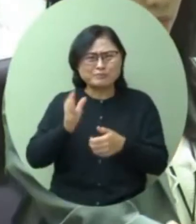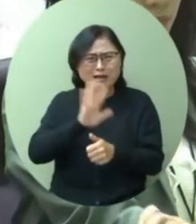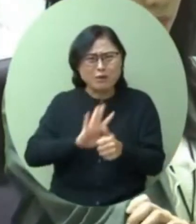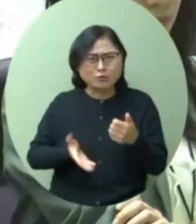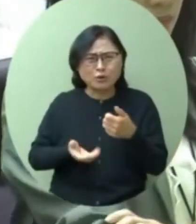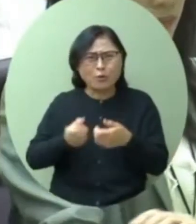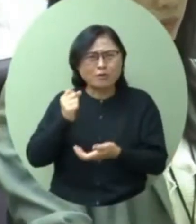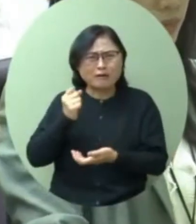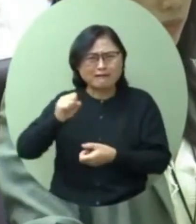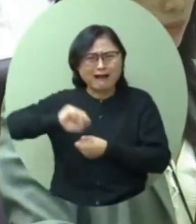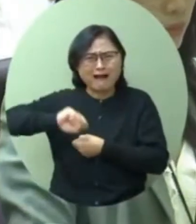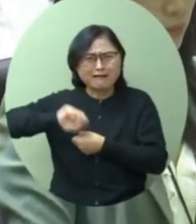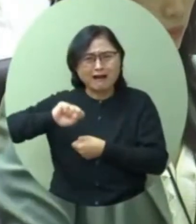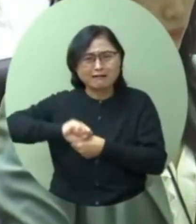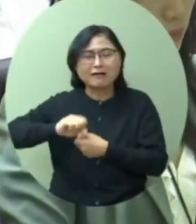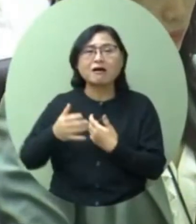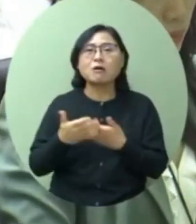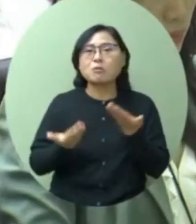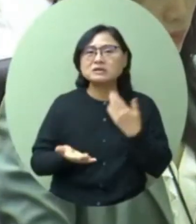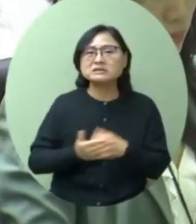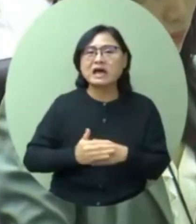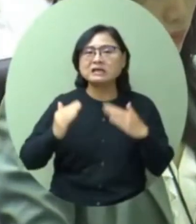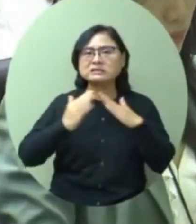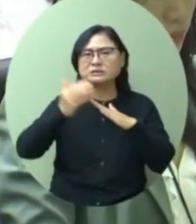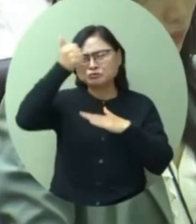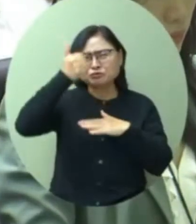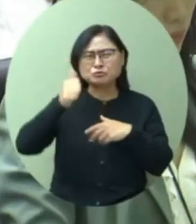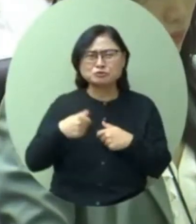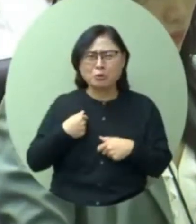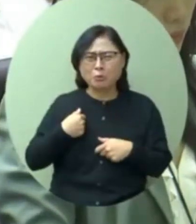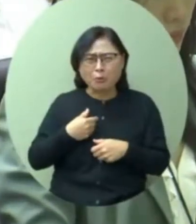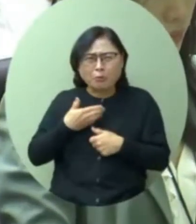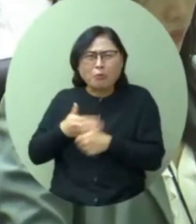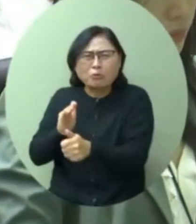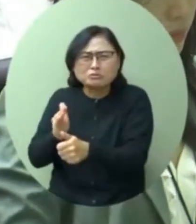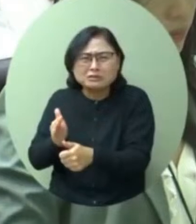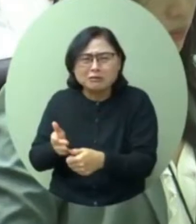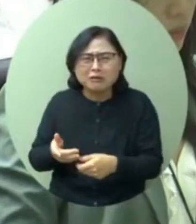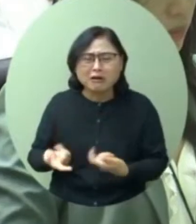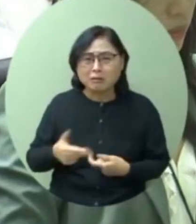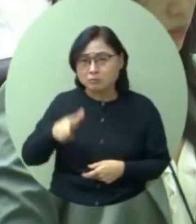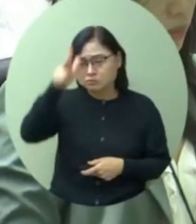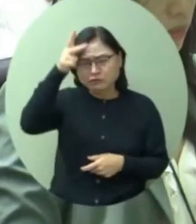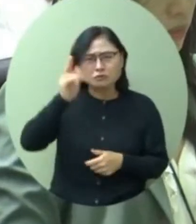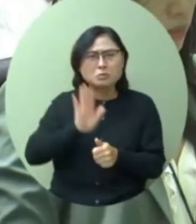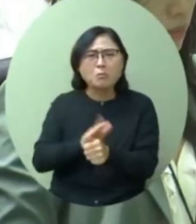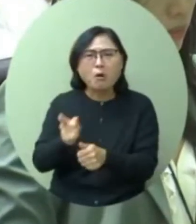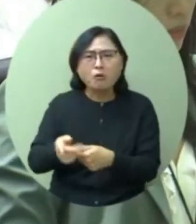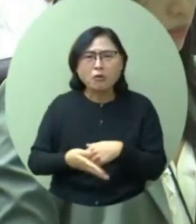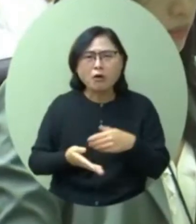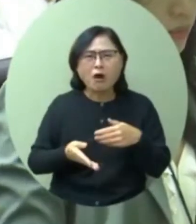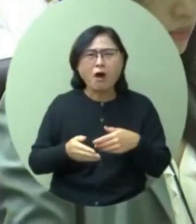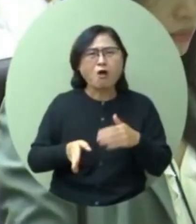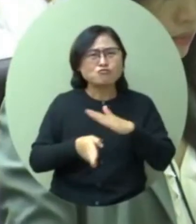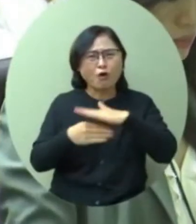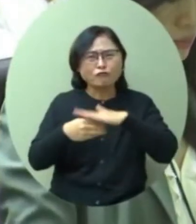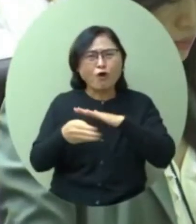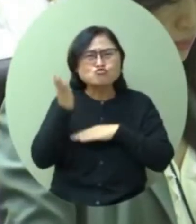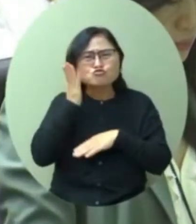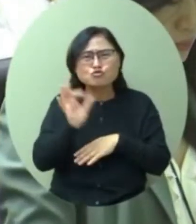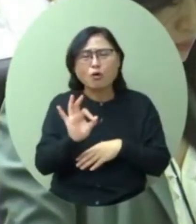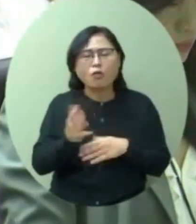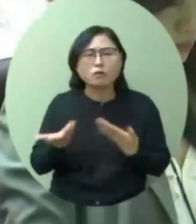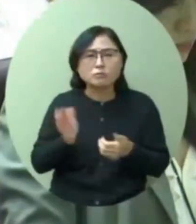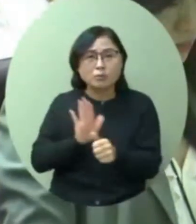support these people who may lose their homes that they are currently living in? Second, in the sections on national